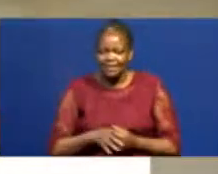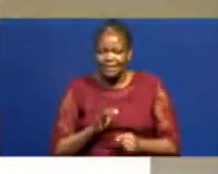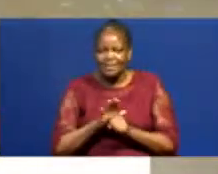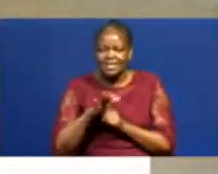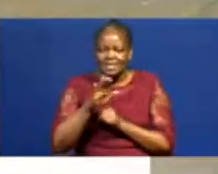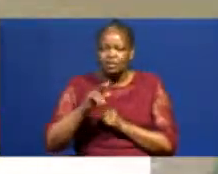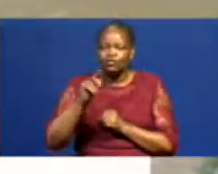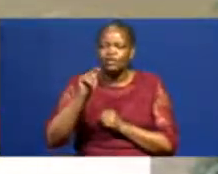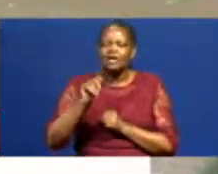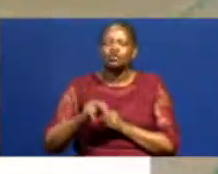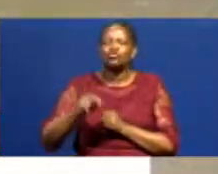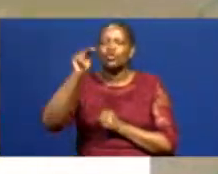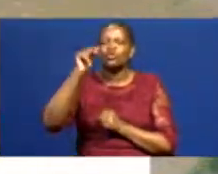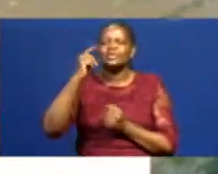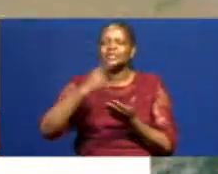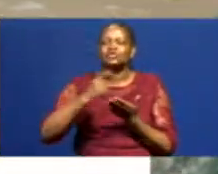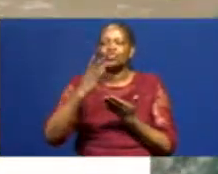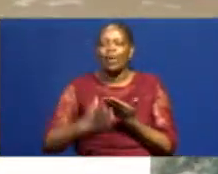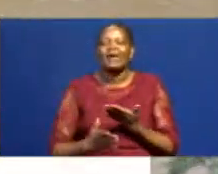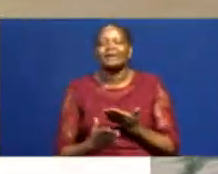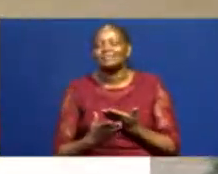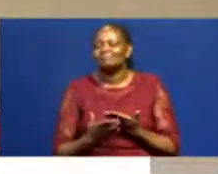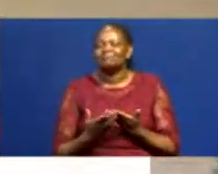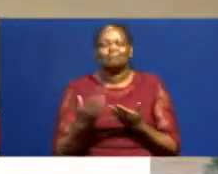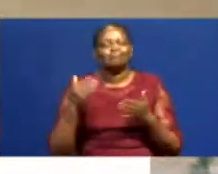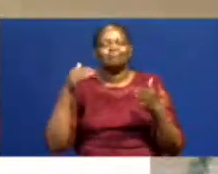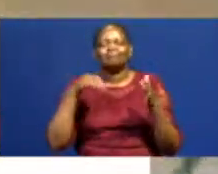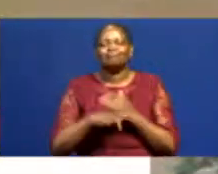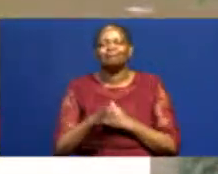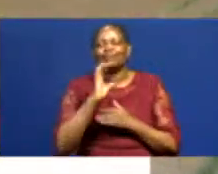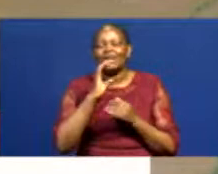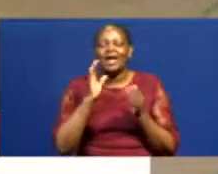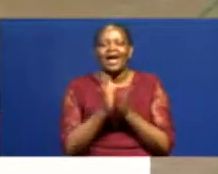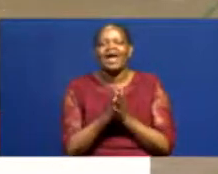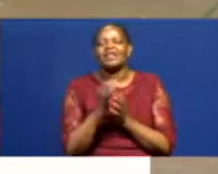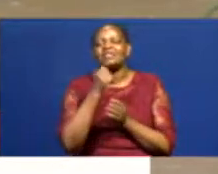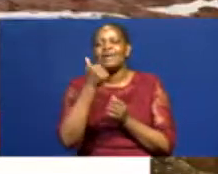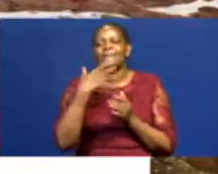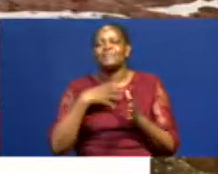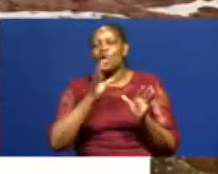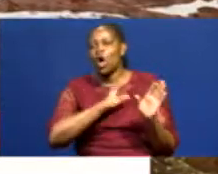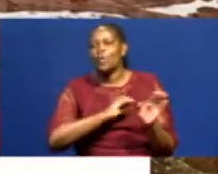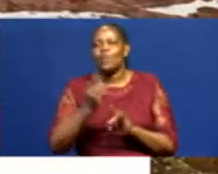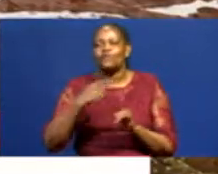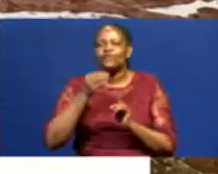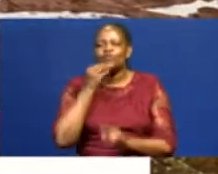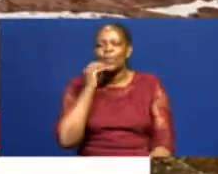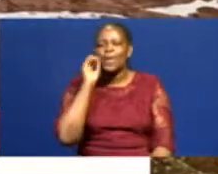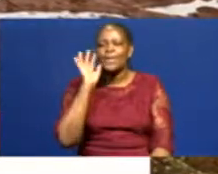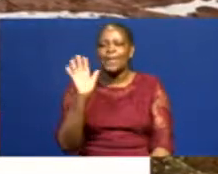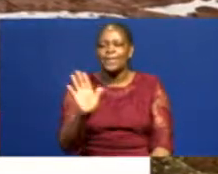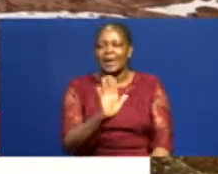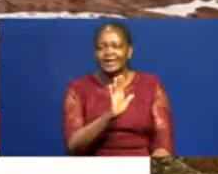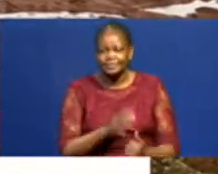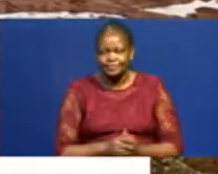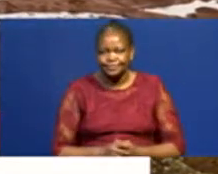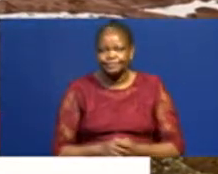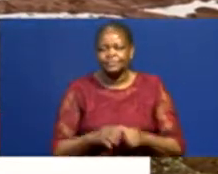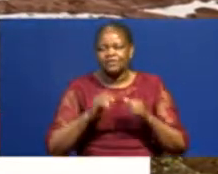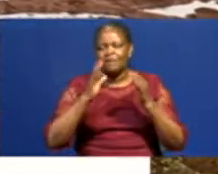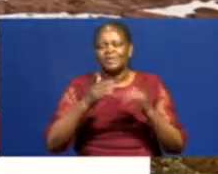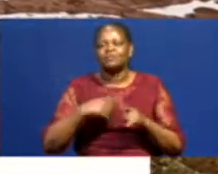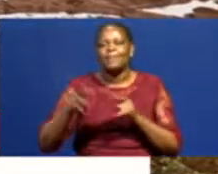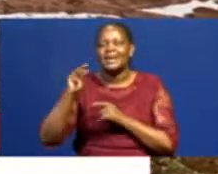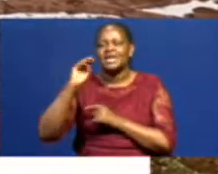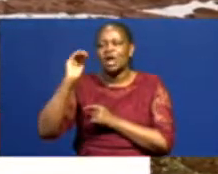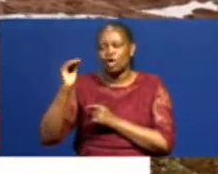Hola Town, were this weekend submerged in water while people were displaced from their homes. Elsewhere, farmers in Mandera